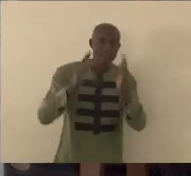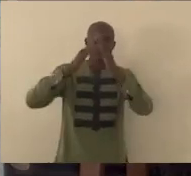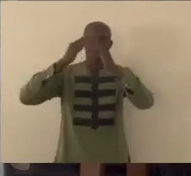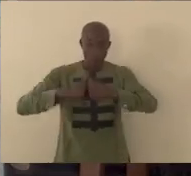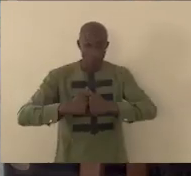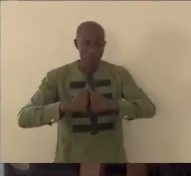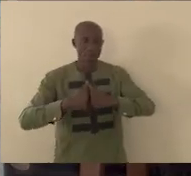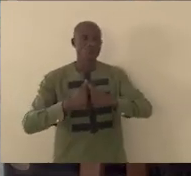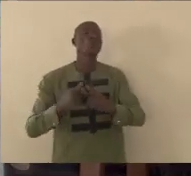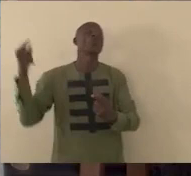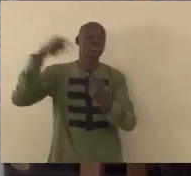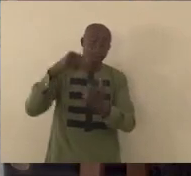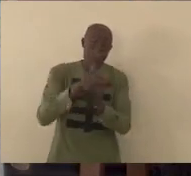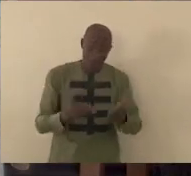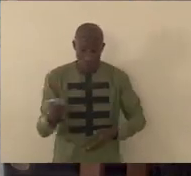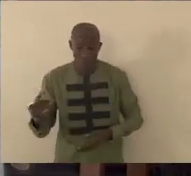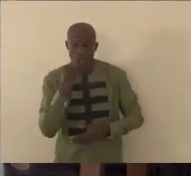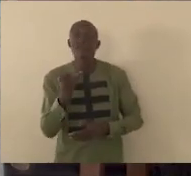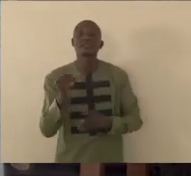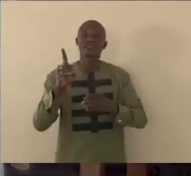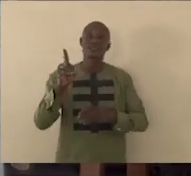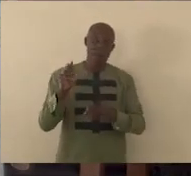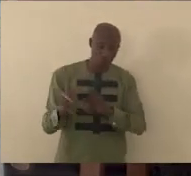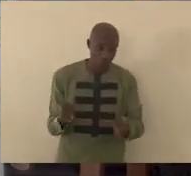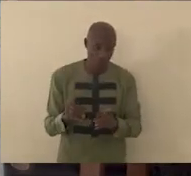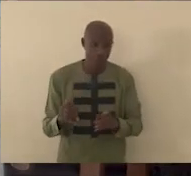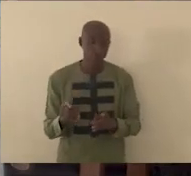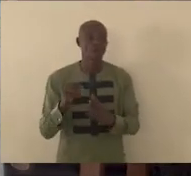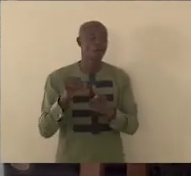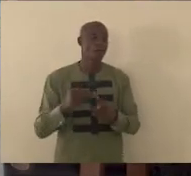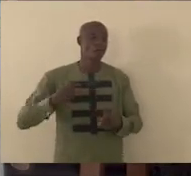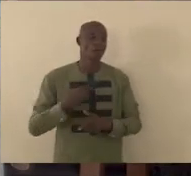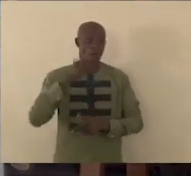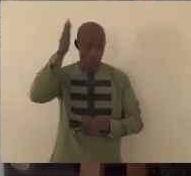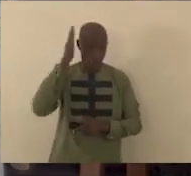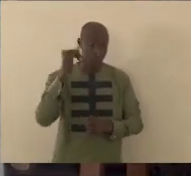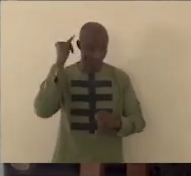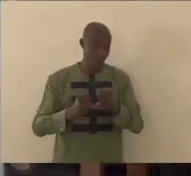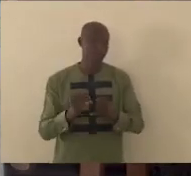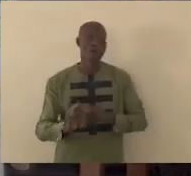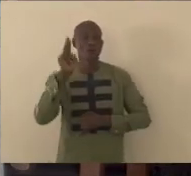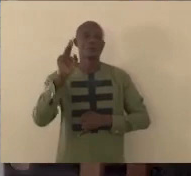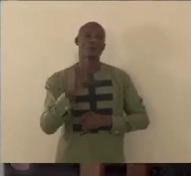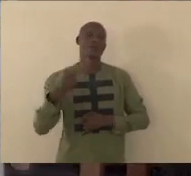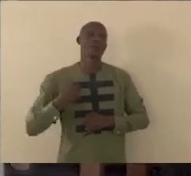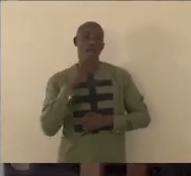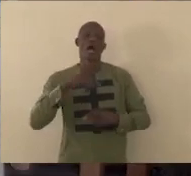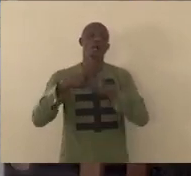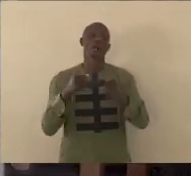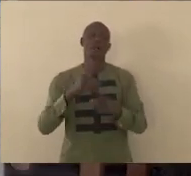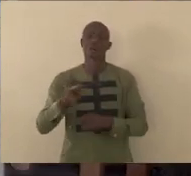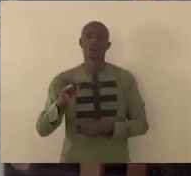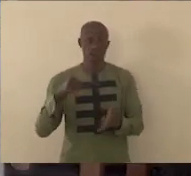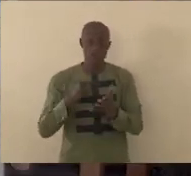something drastic is done very quickly to ameliorate the situation, we shall end up where we are headed. And it is not a good